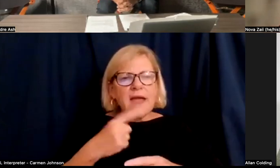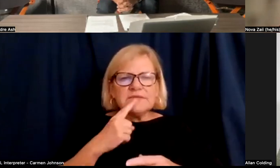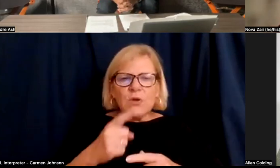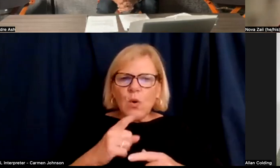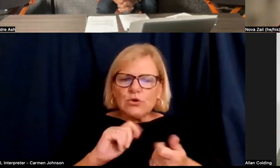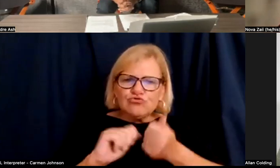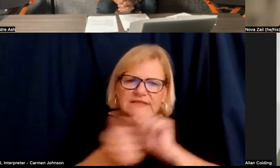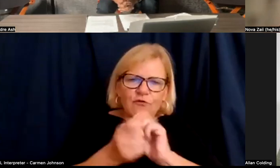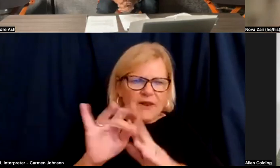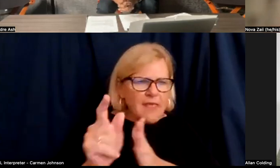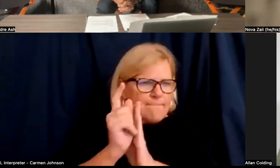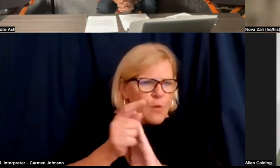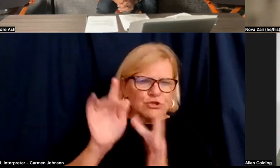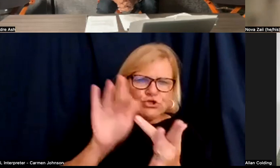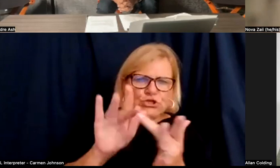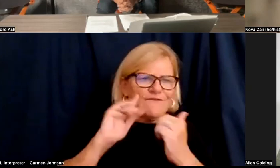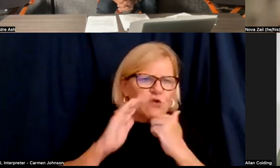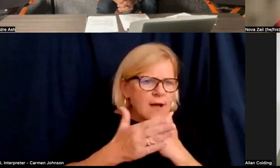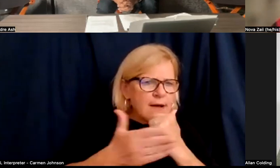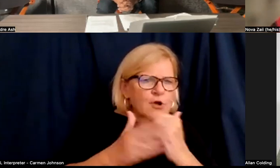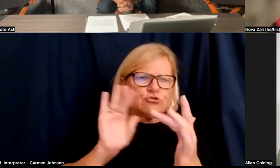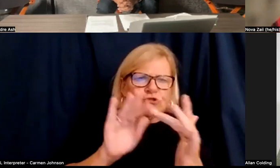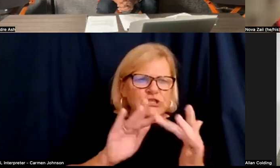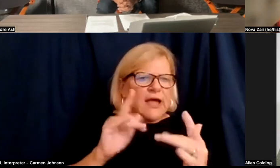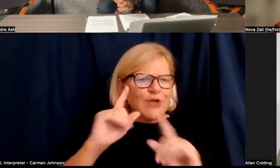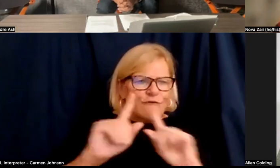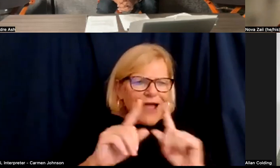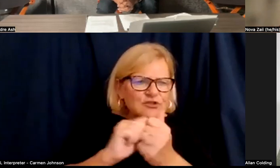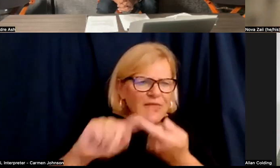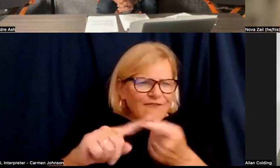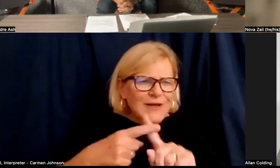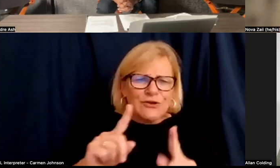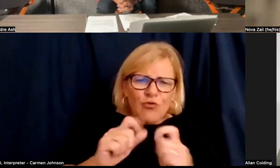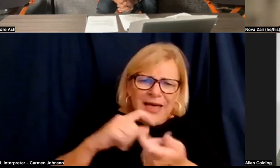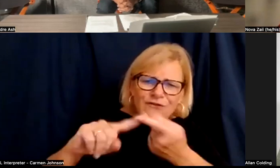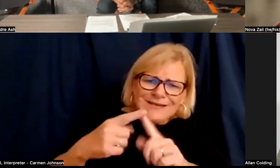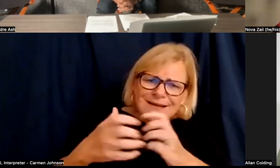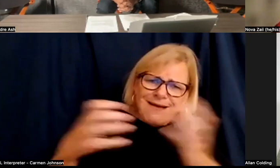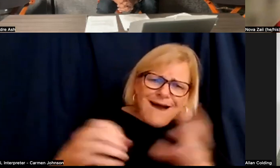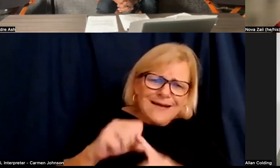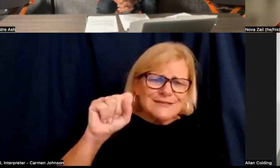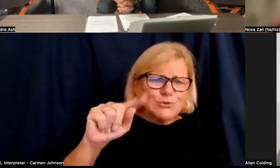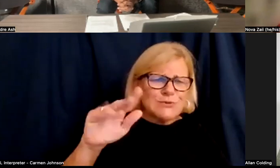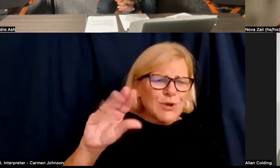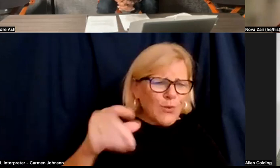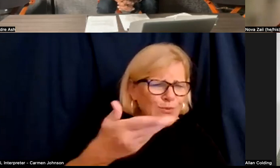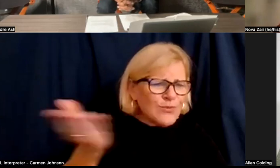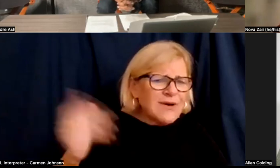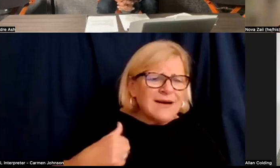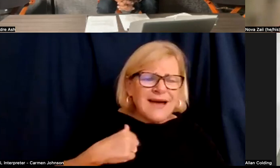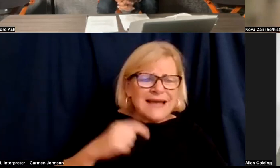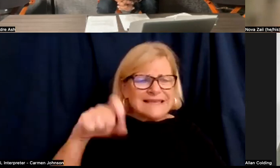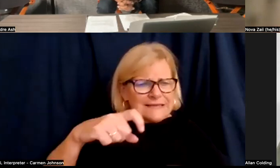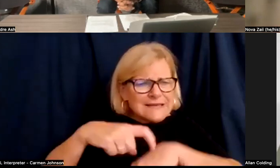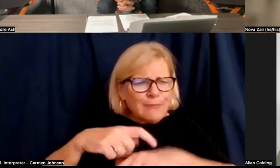transformative in those moments is reaching out for help, reaching out, even just to have conversations with my friends. I'll be talking to my friends a lot in the studio, I'm just needing a